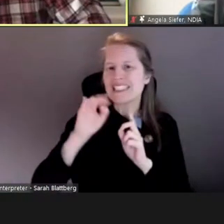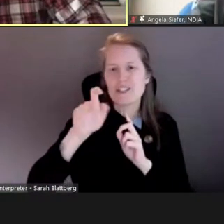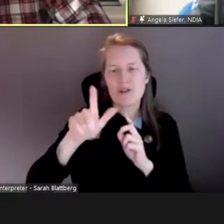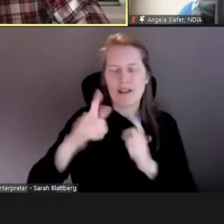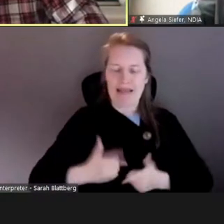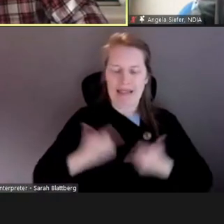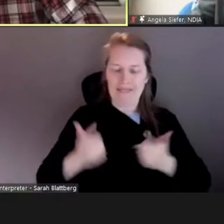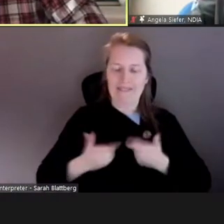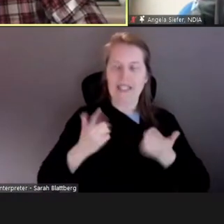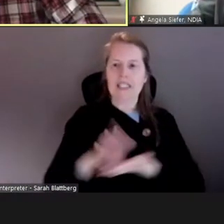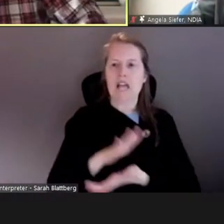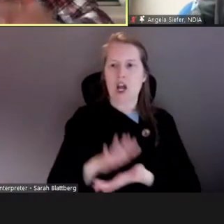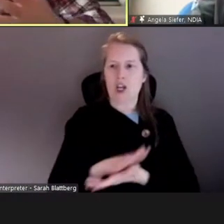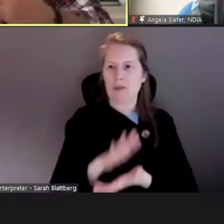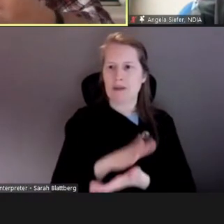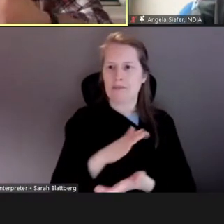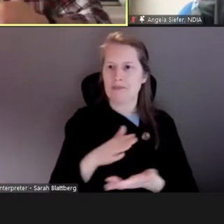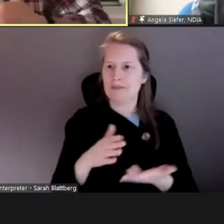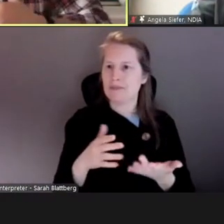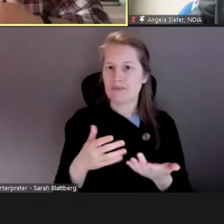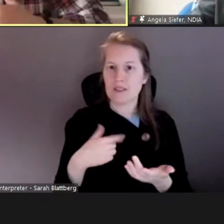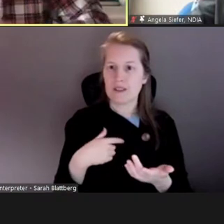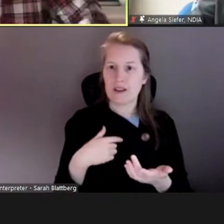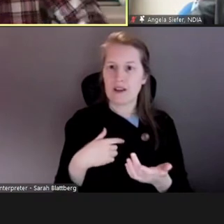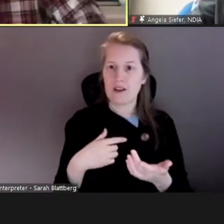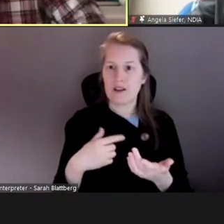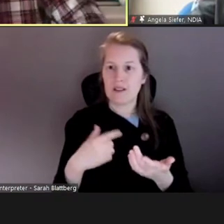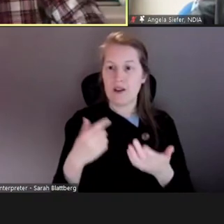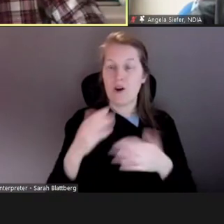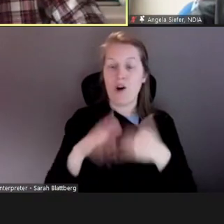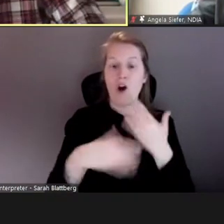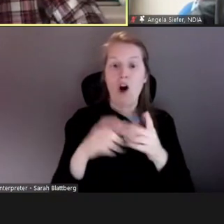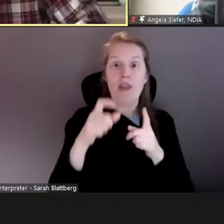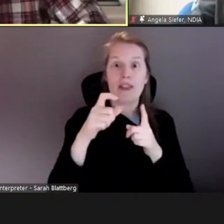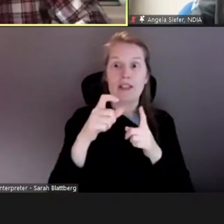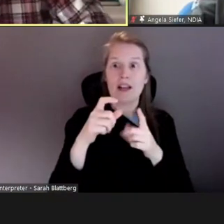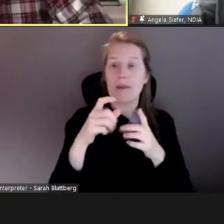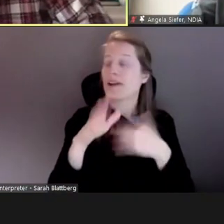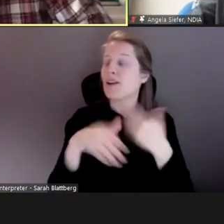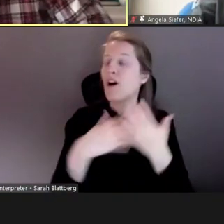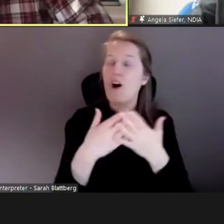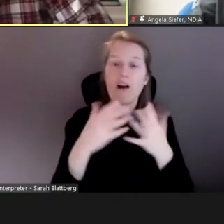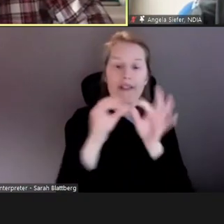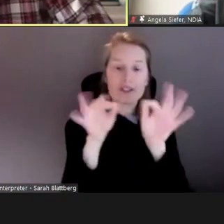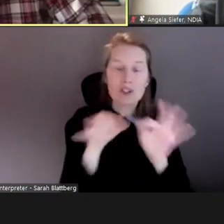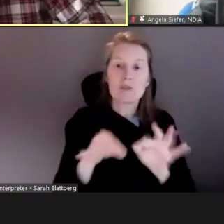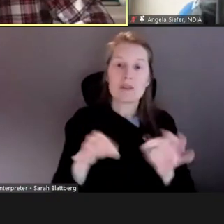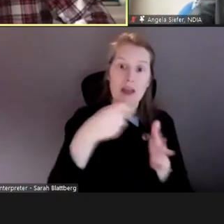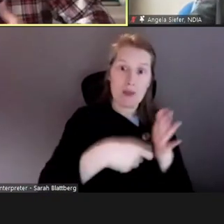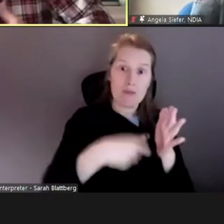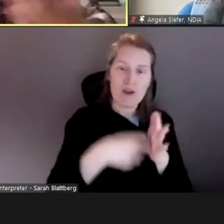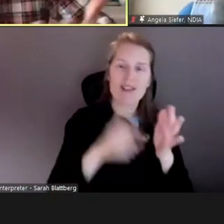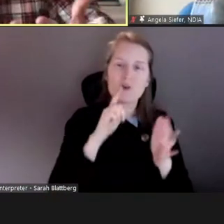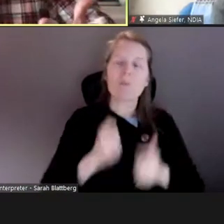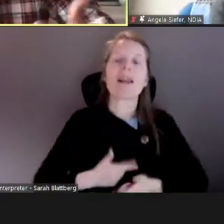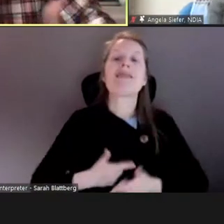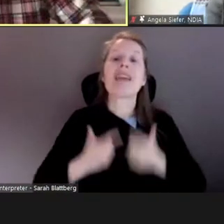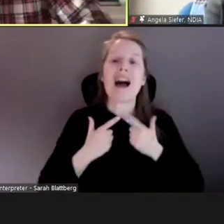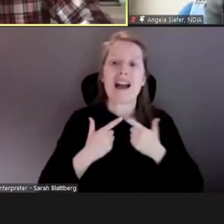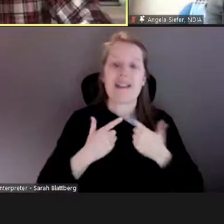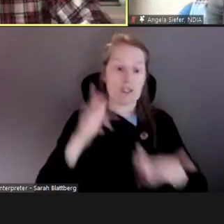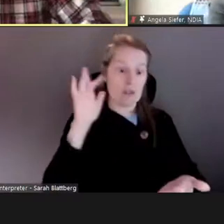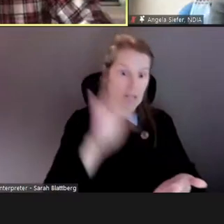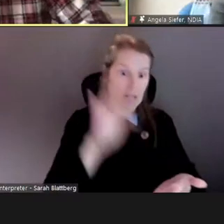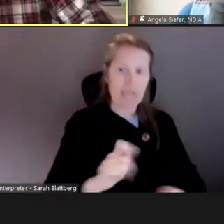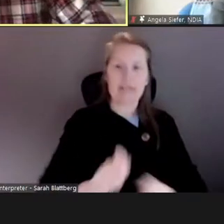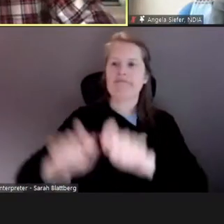So all the terms that, and hopefully it's not too many, but even the price, if you click on that, it's a live link that then goes to a place that